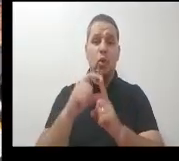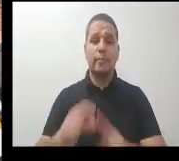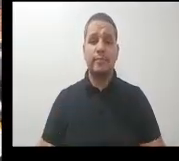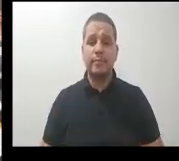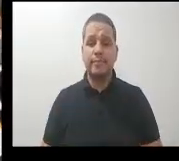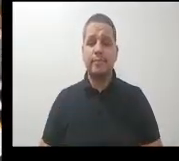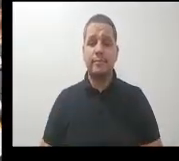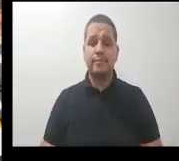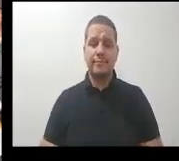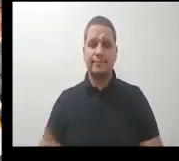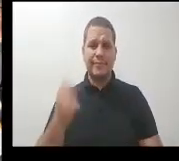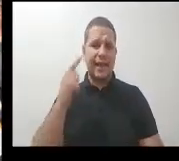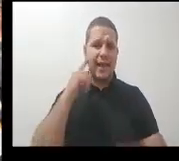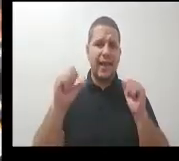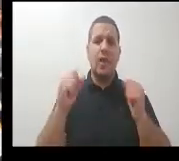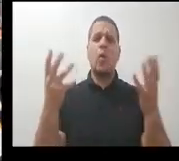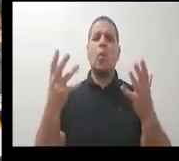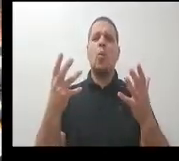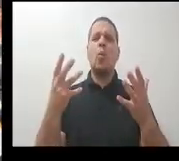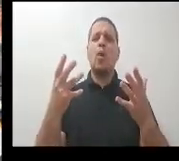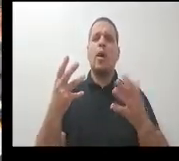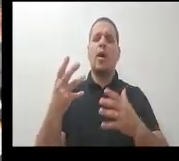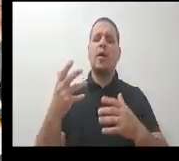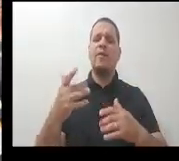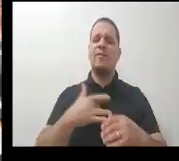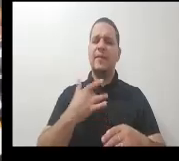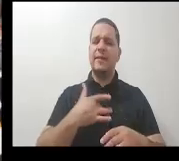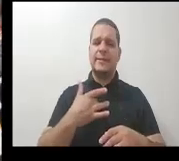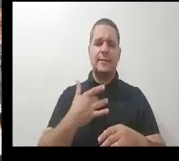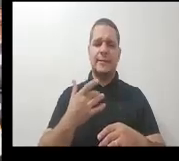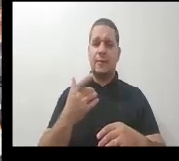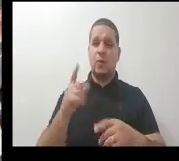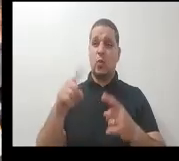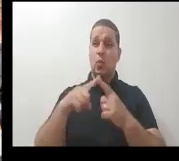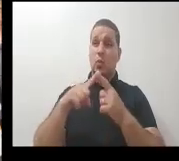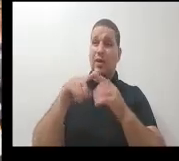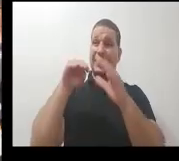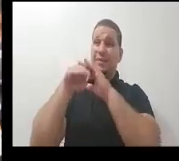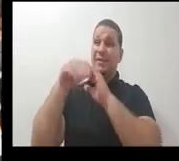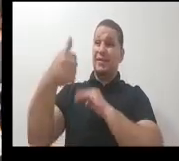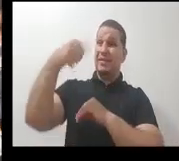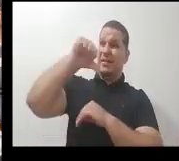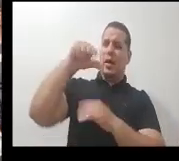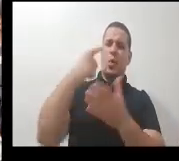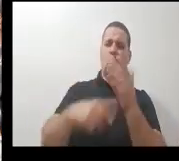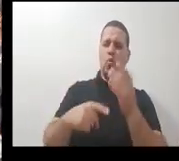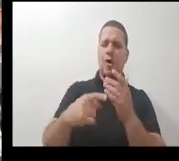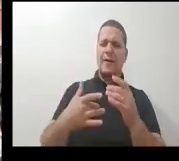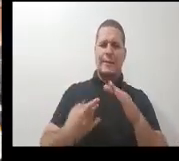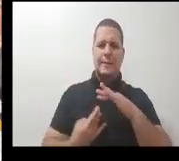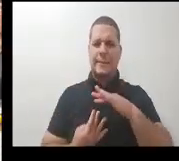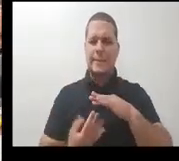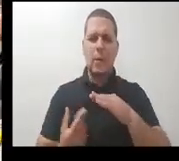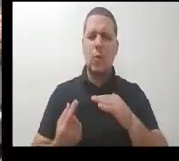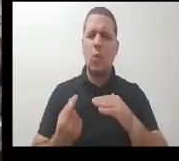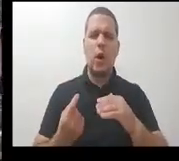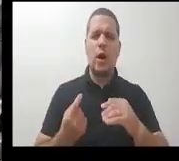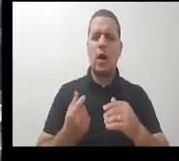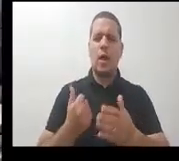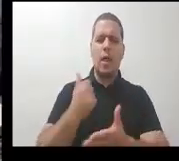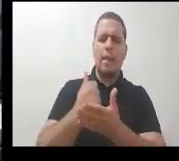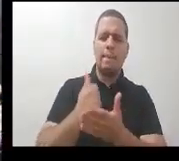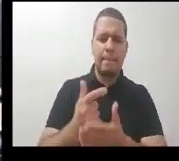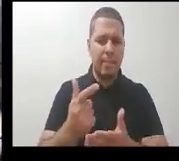In one word, Get it loud. Say it what fuels you when accessibility is denied? Arlene.